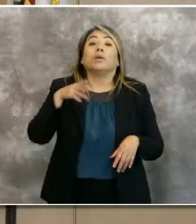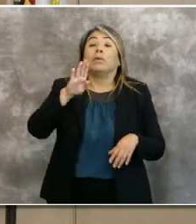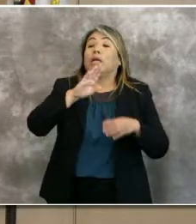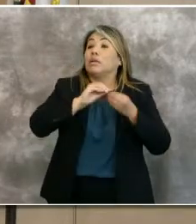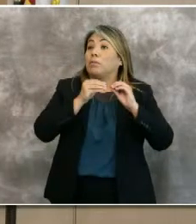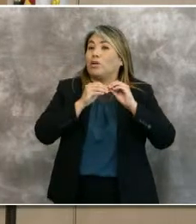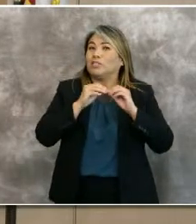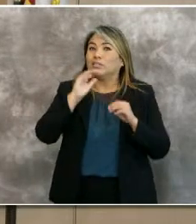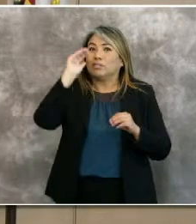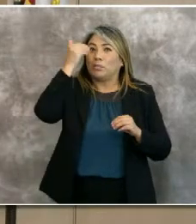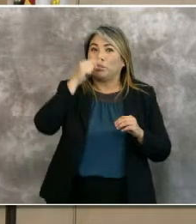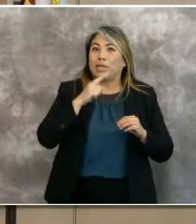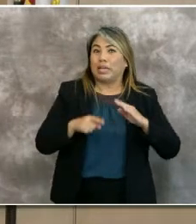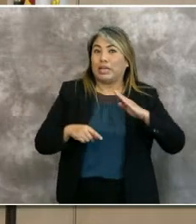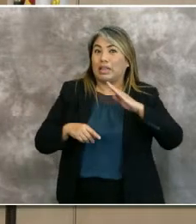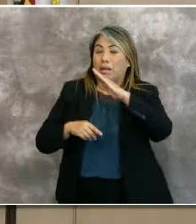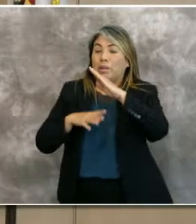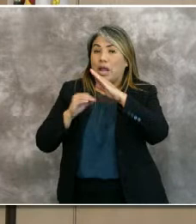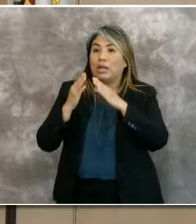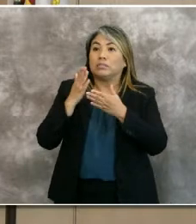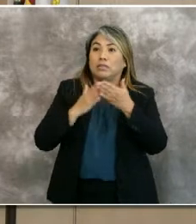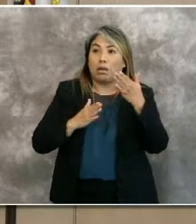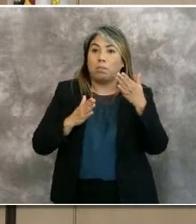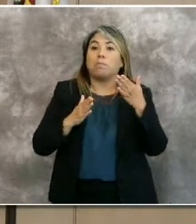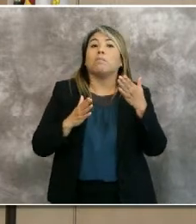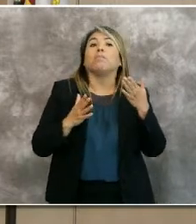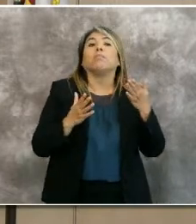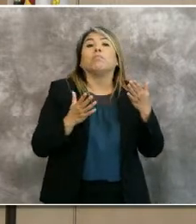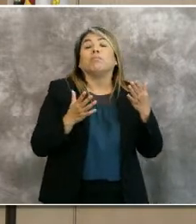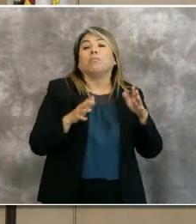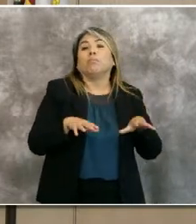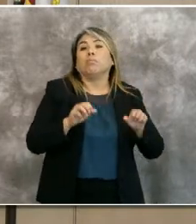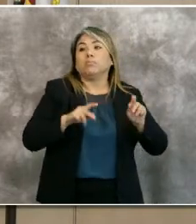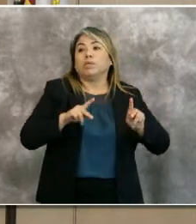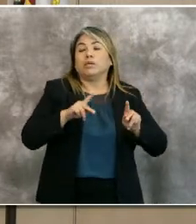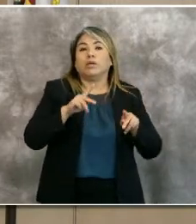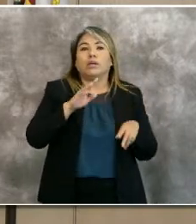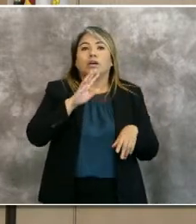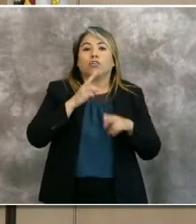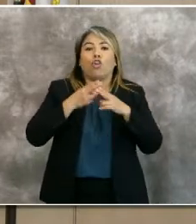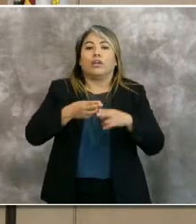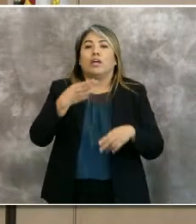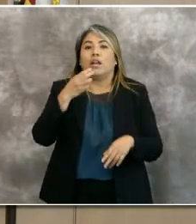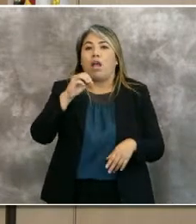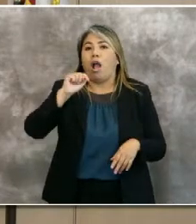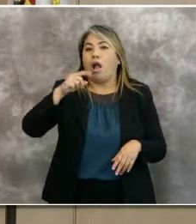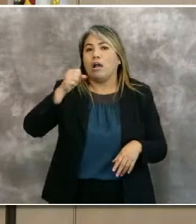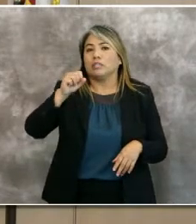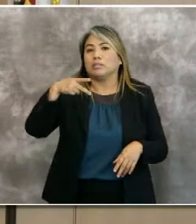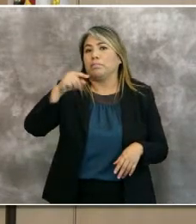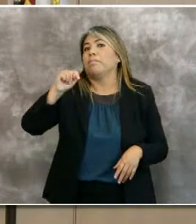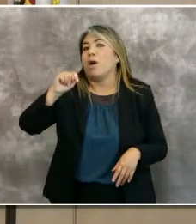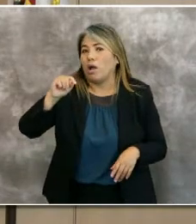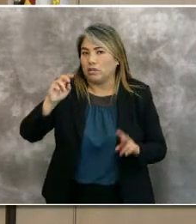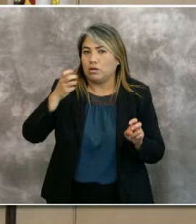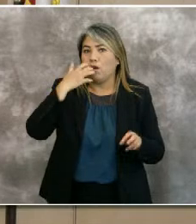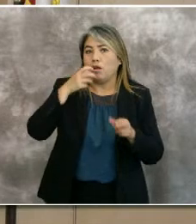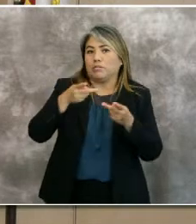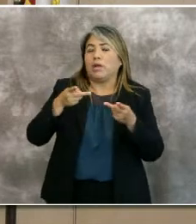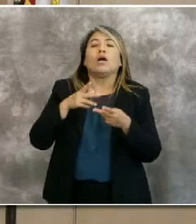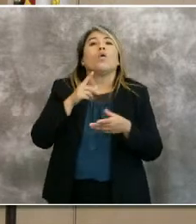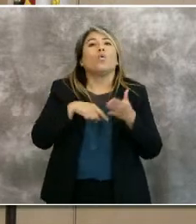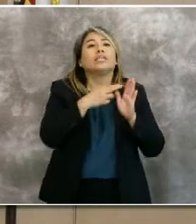appear to be climbing, and some have taken time calling it hotspot. What is the role of bars